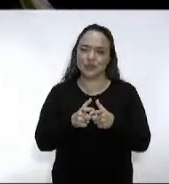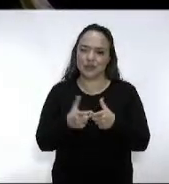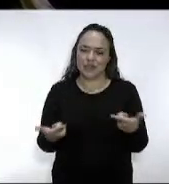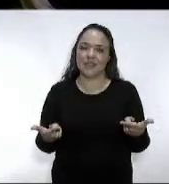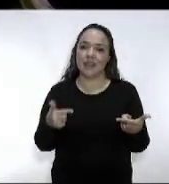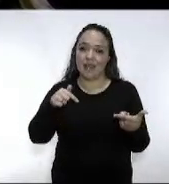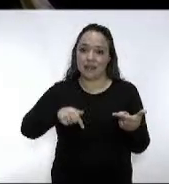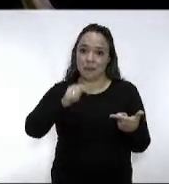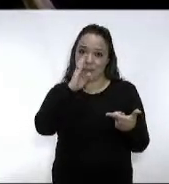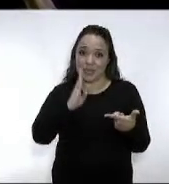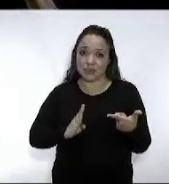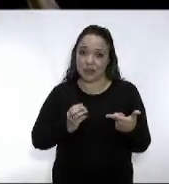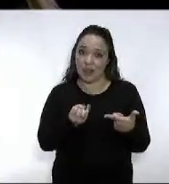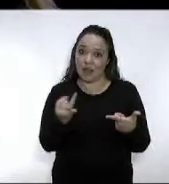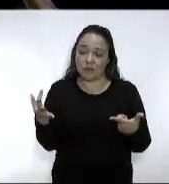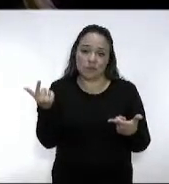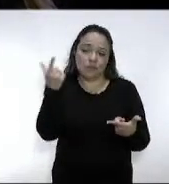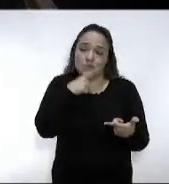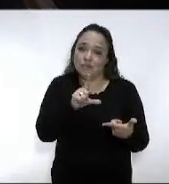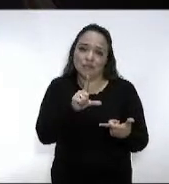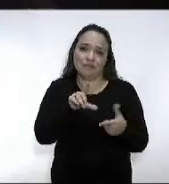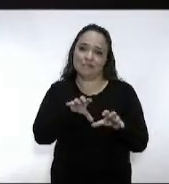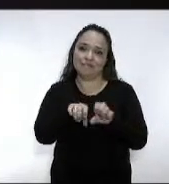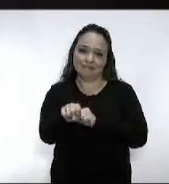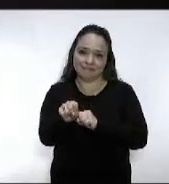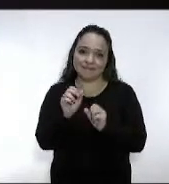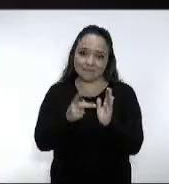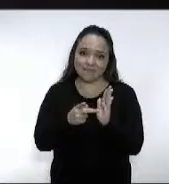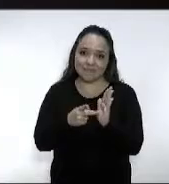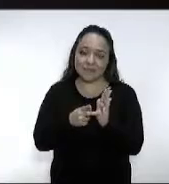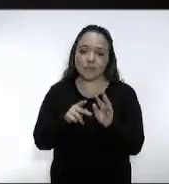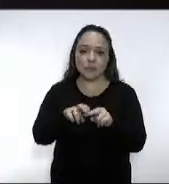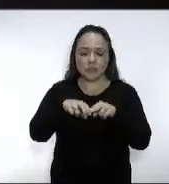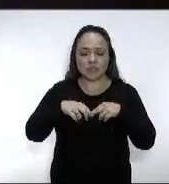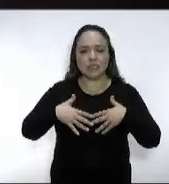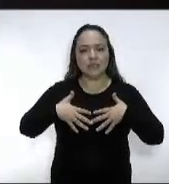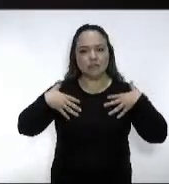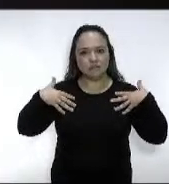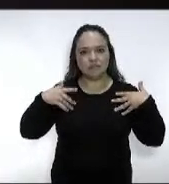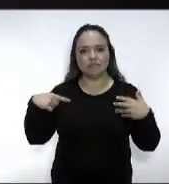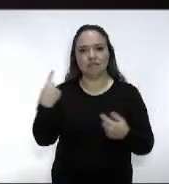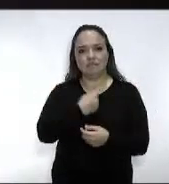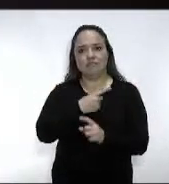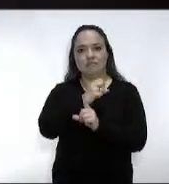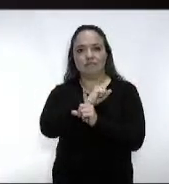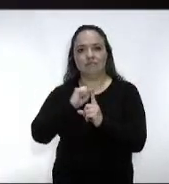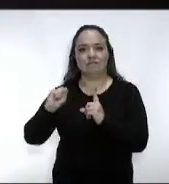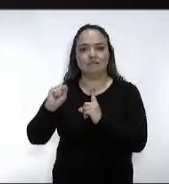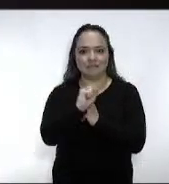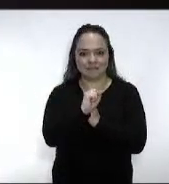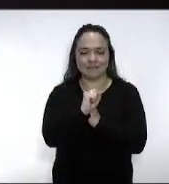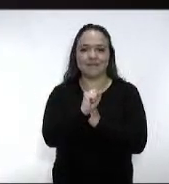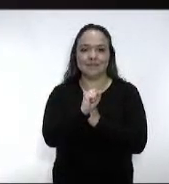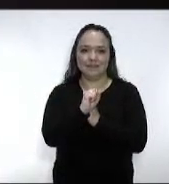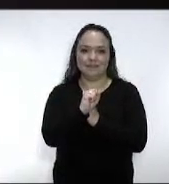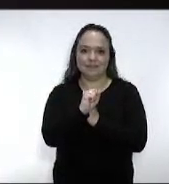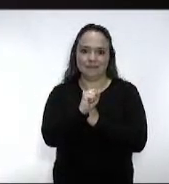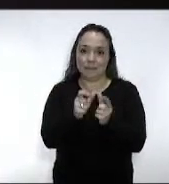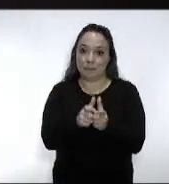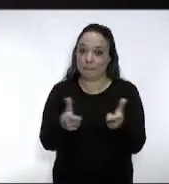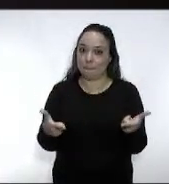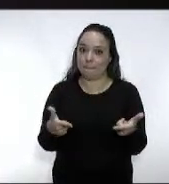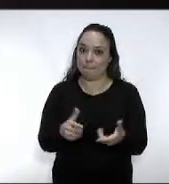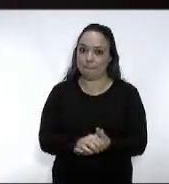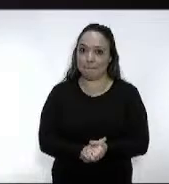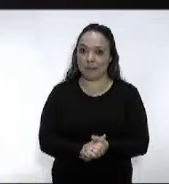held our hands together with groups of studies and exchanging notes. As Paulo Freire said,